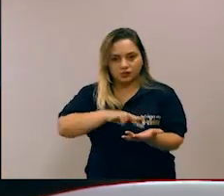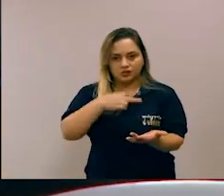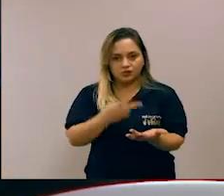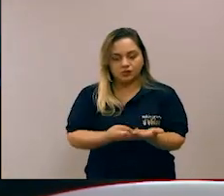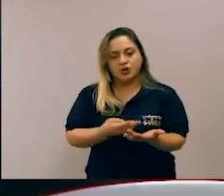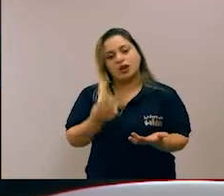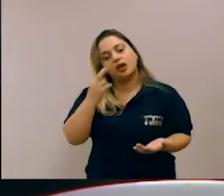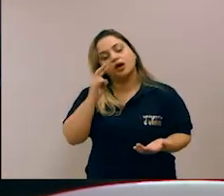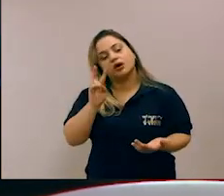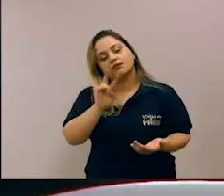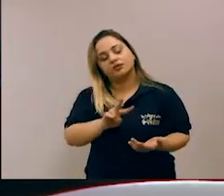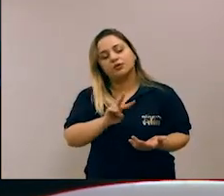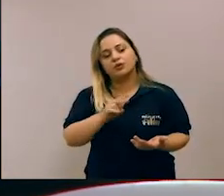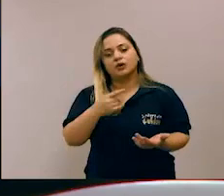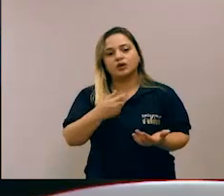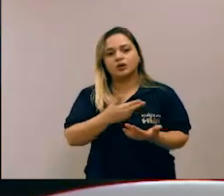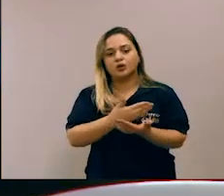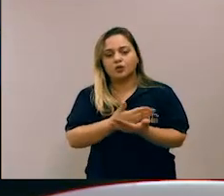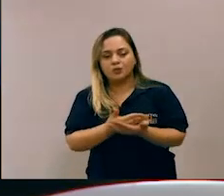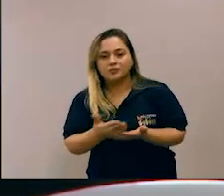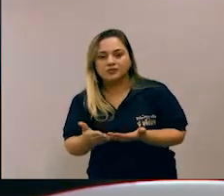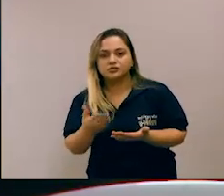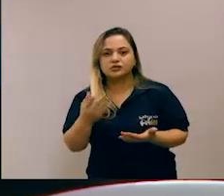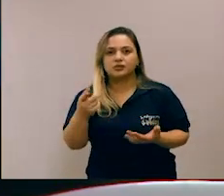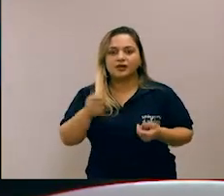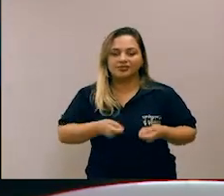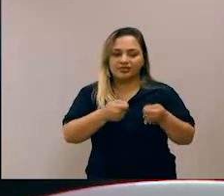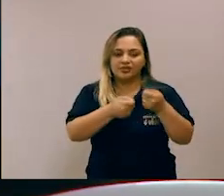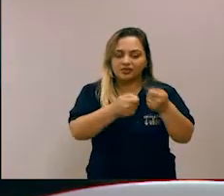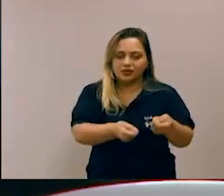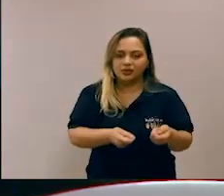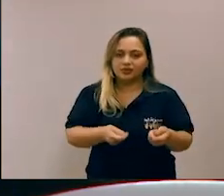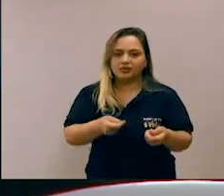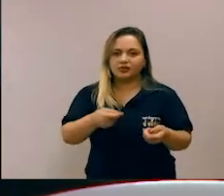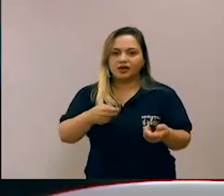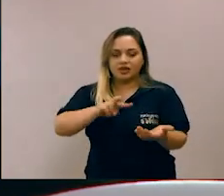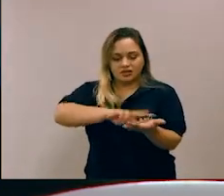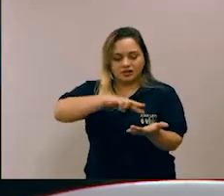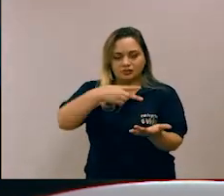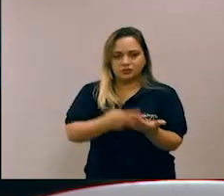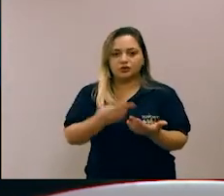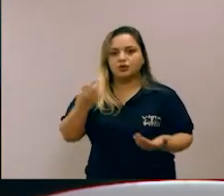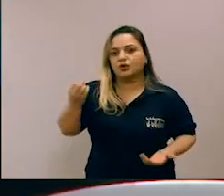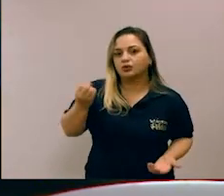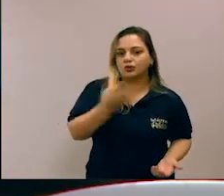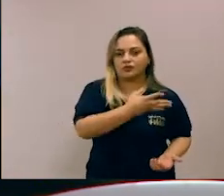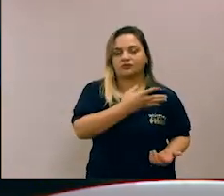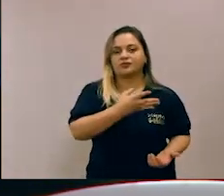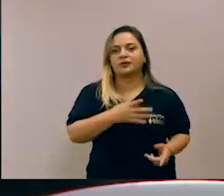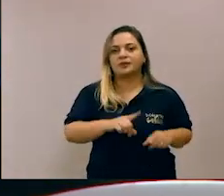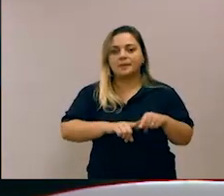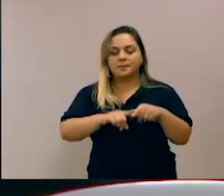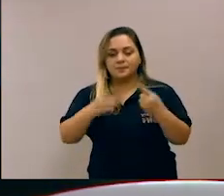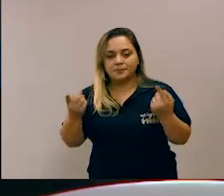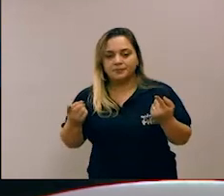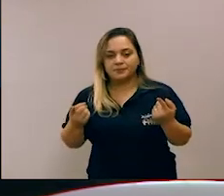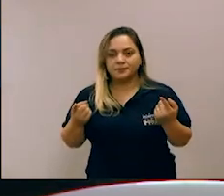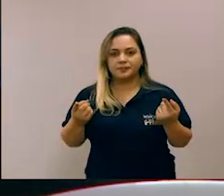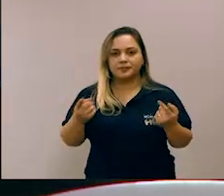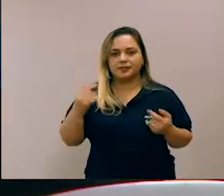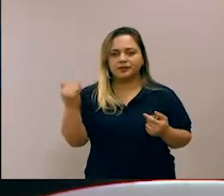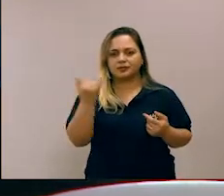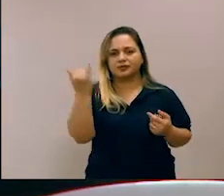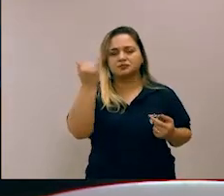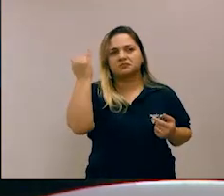French, and they went to those examples, and from those examples, they tried to generate a new translation. One of the